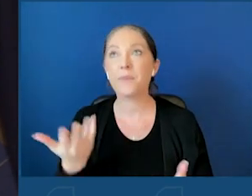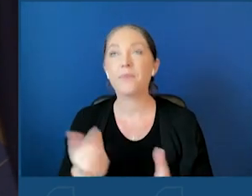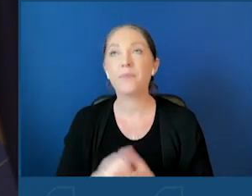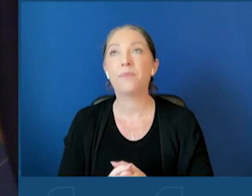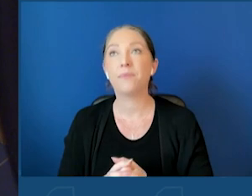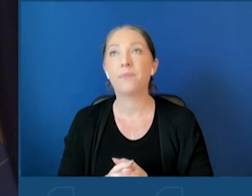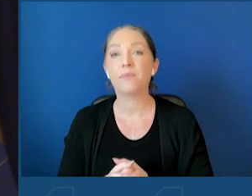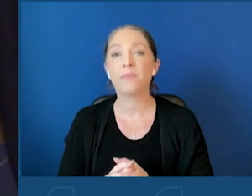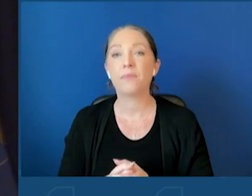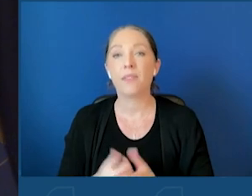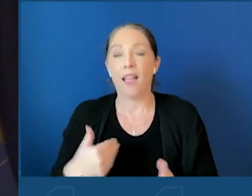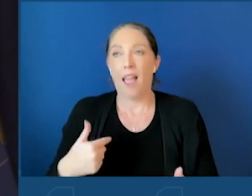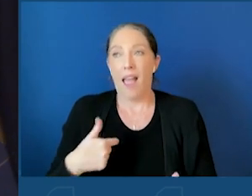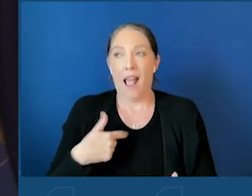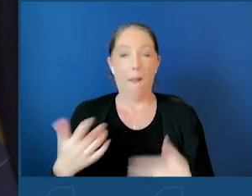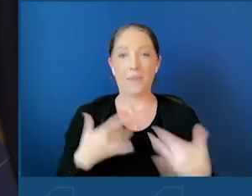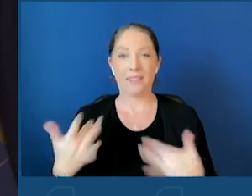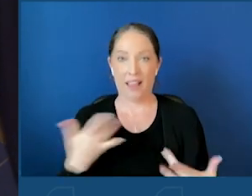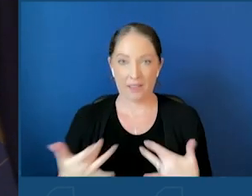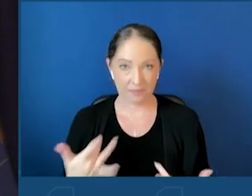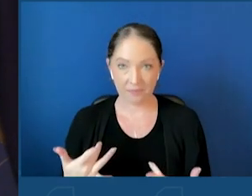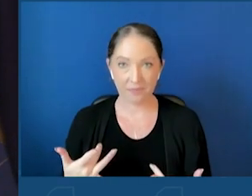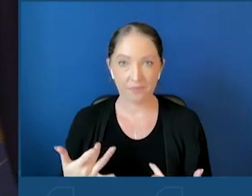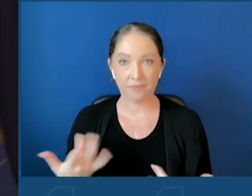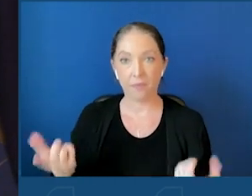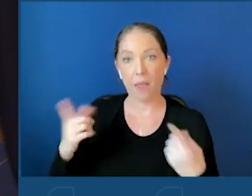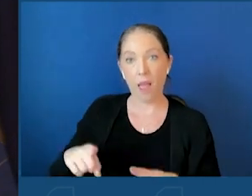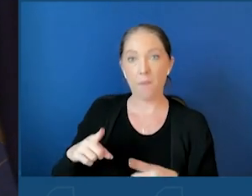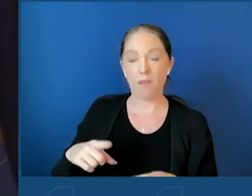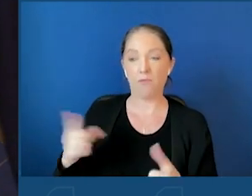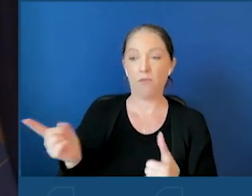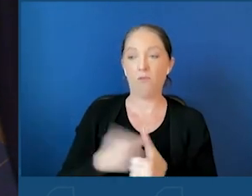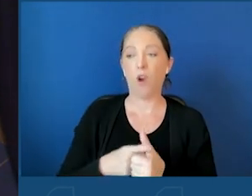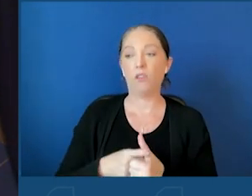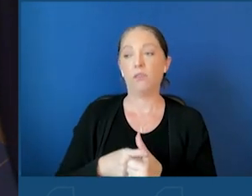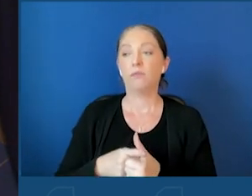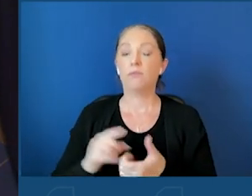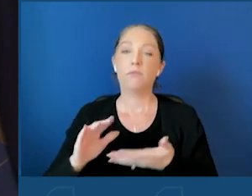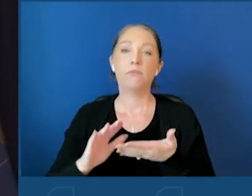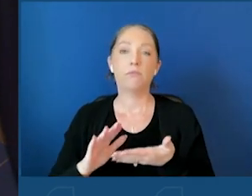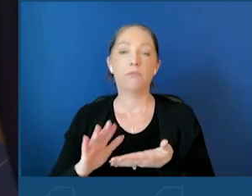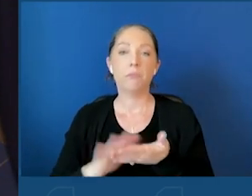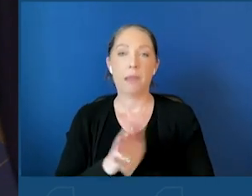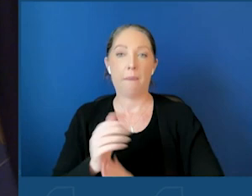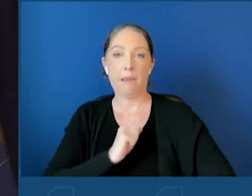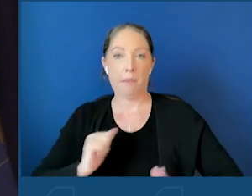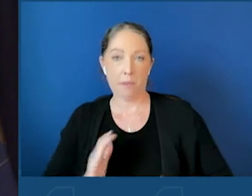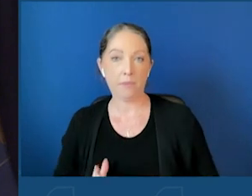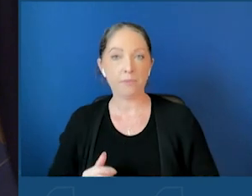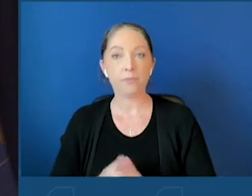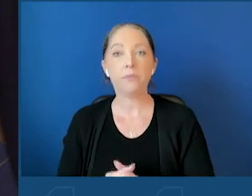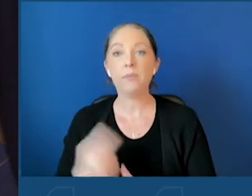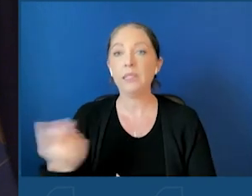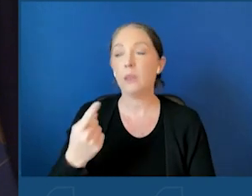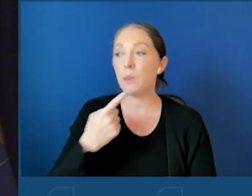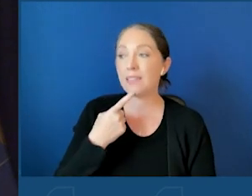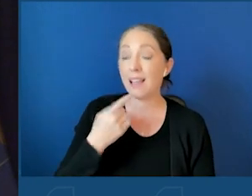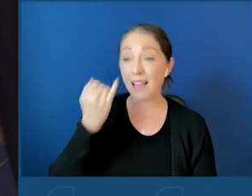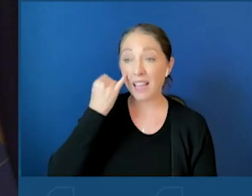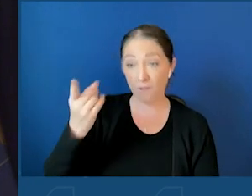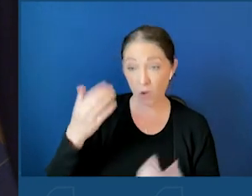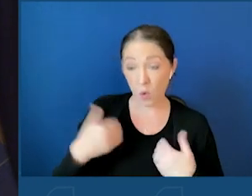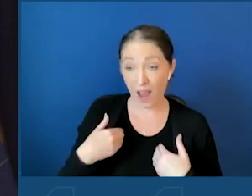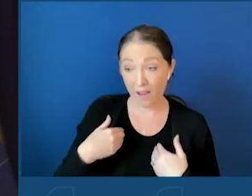I'm just really excited because when I first came into office, someone said to me that if you have children, it's going to ruin your